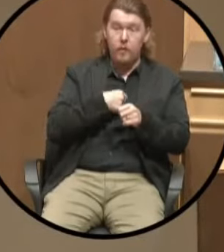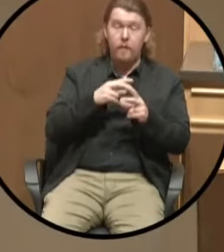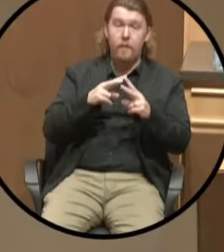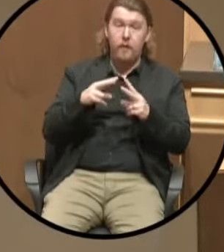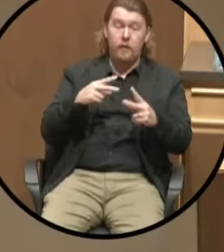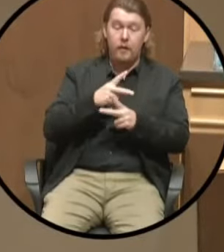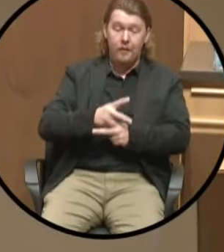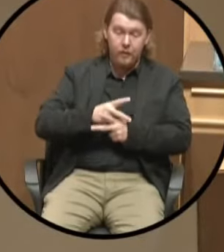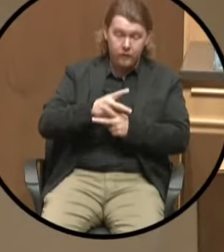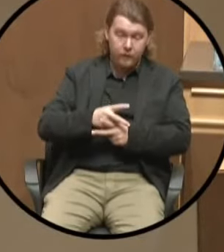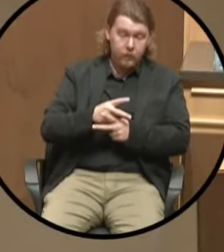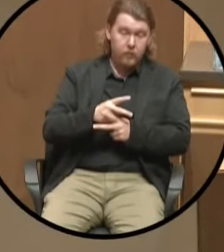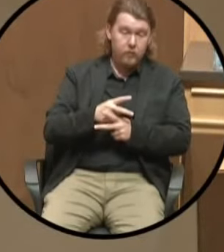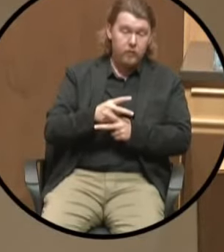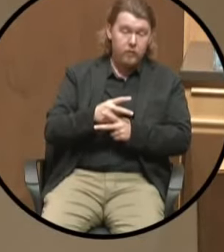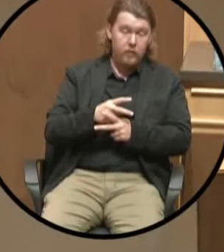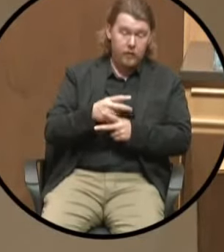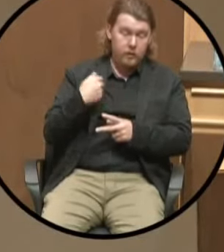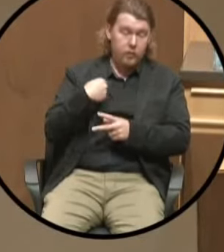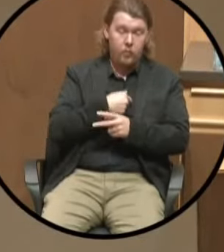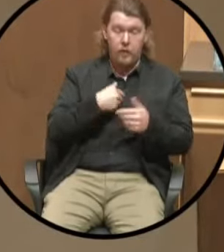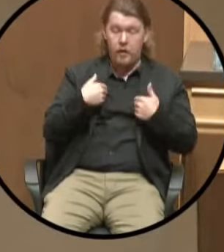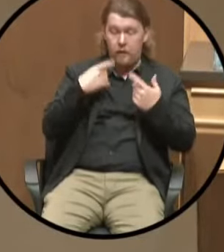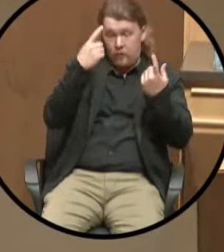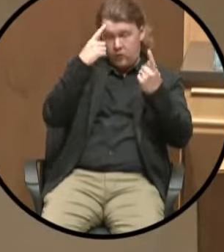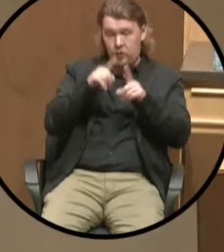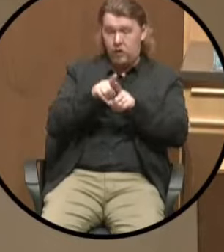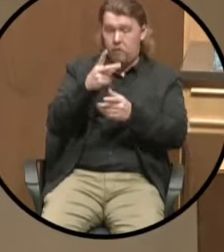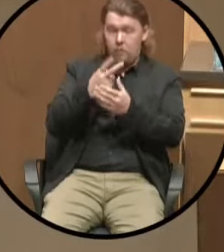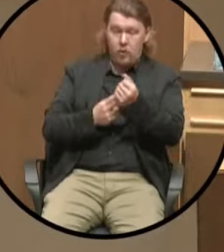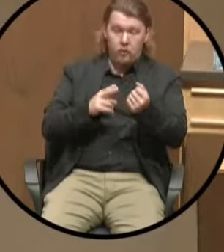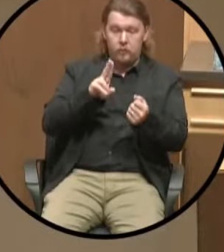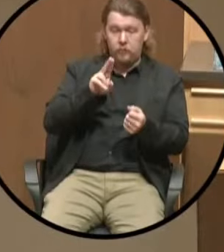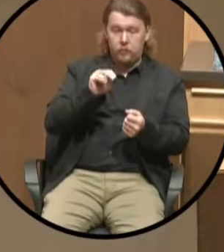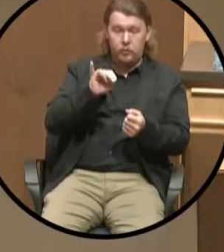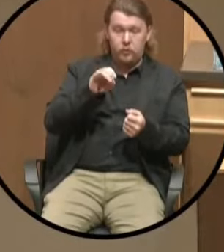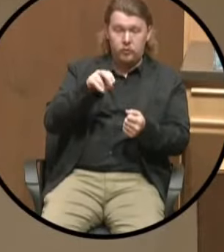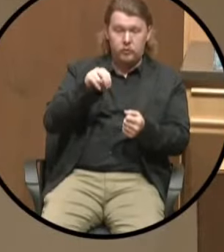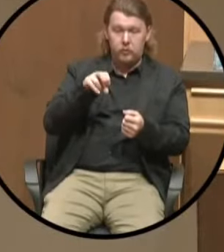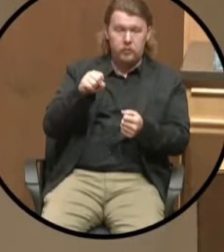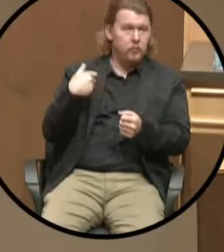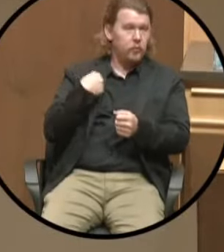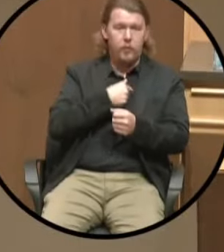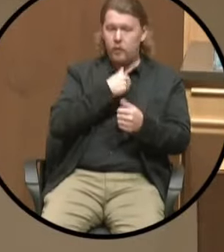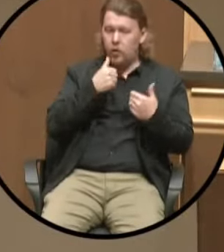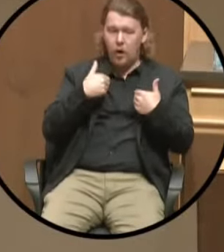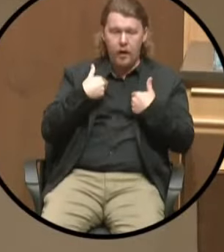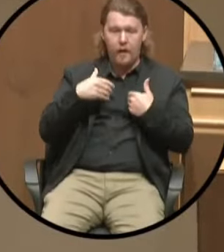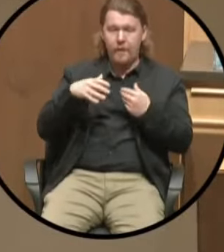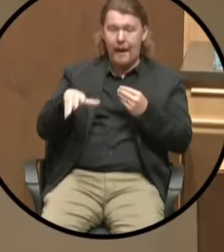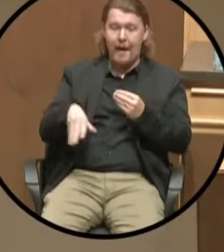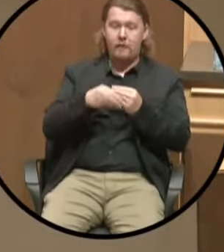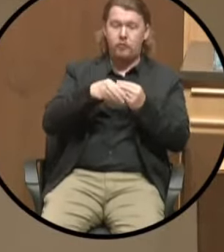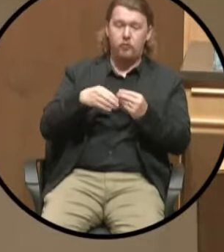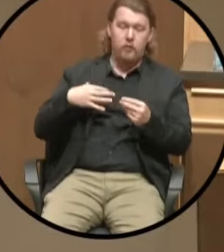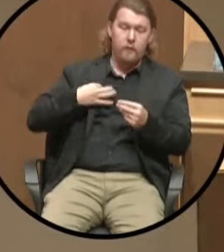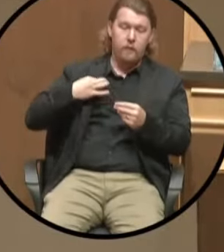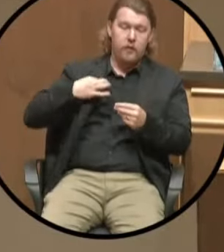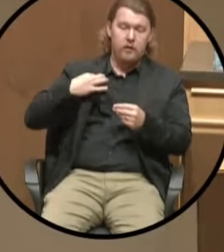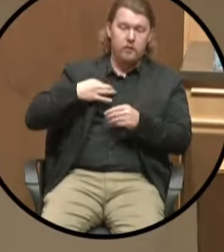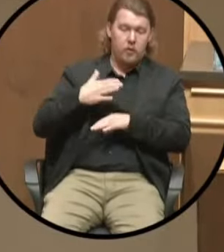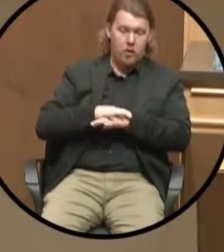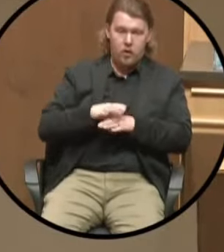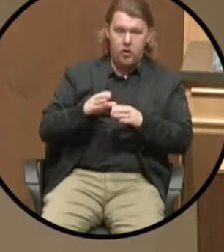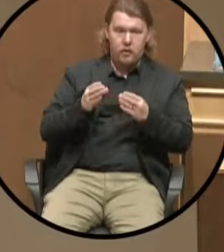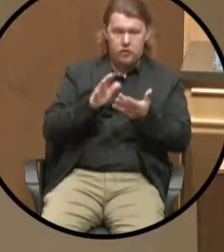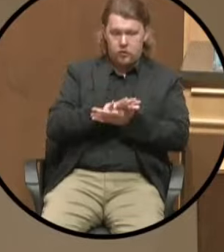extremely cautious and actually have an agreement with both of our unions that we will not have additional volunteers on campus. That